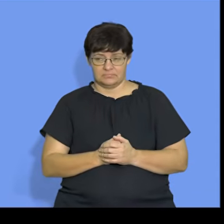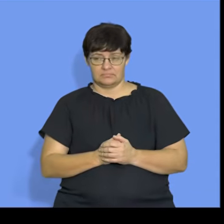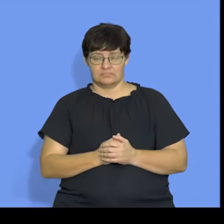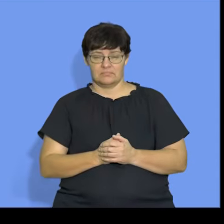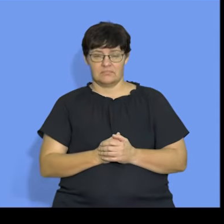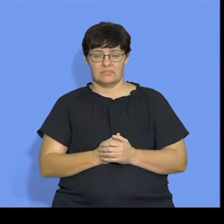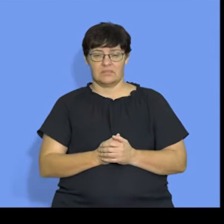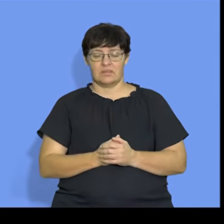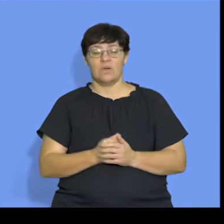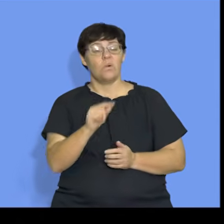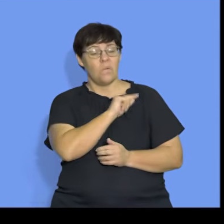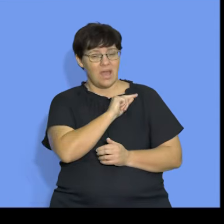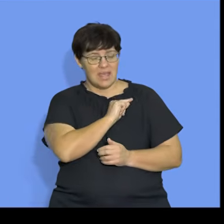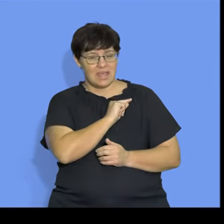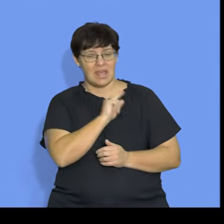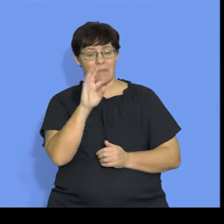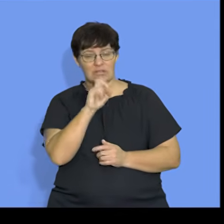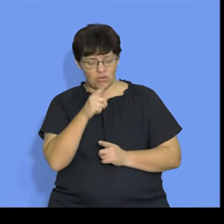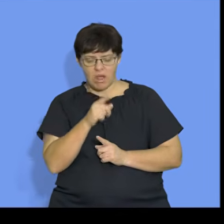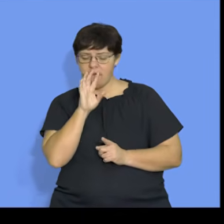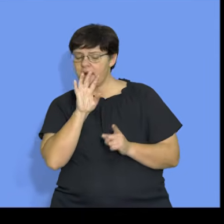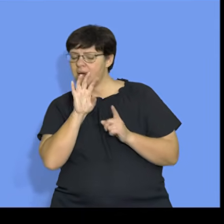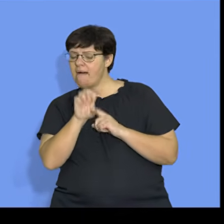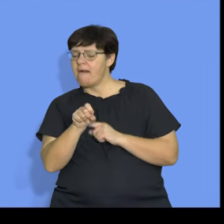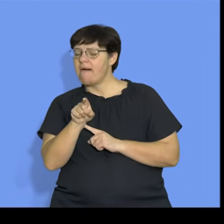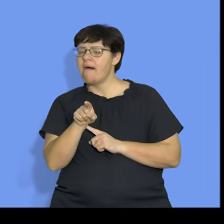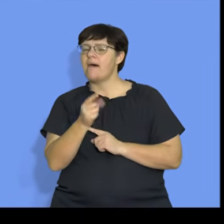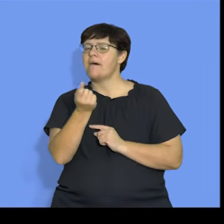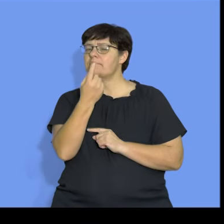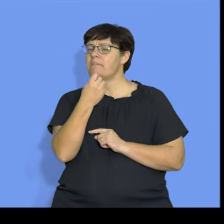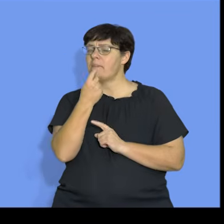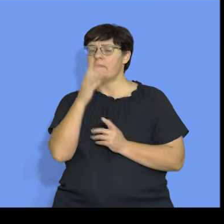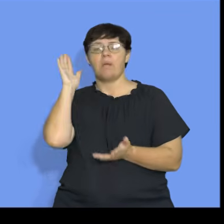That is when bacteria, certain bacteria,